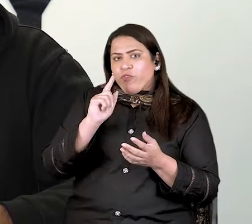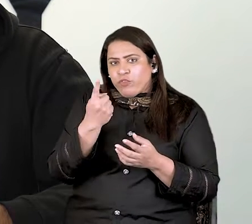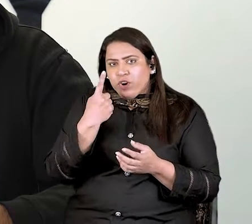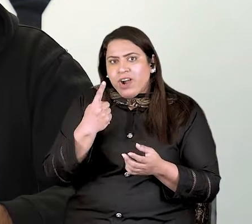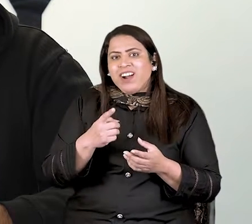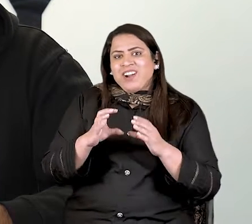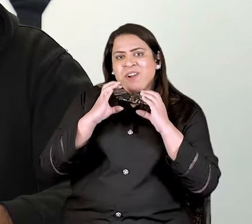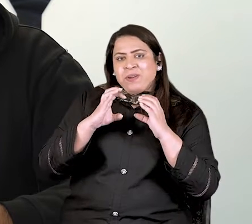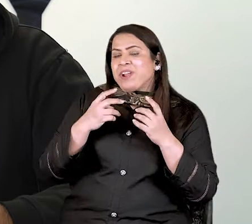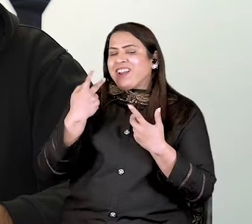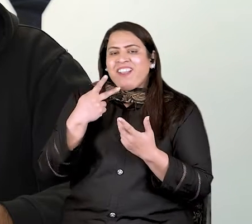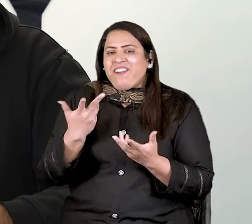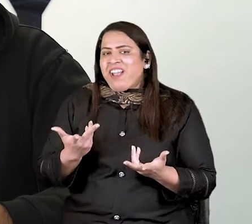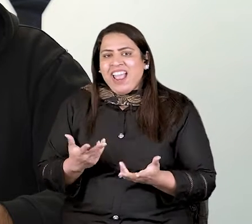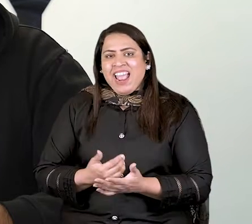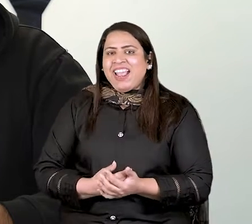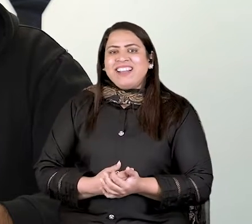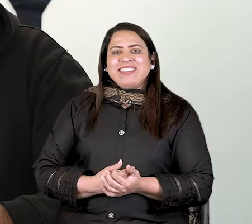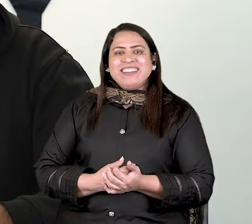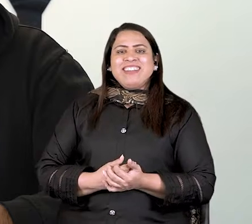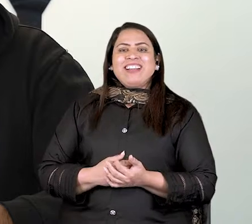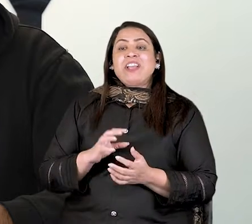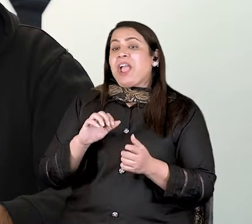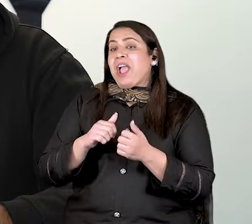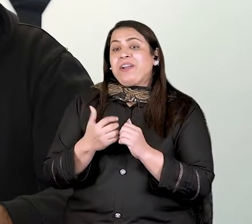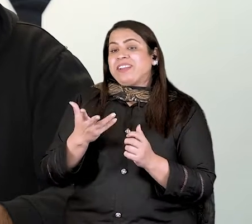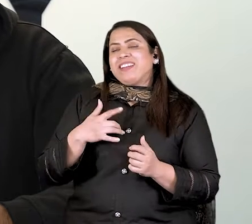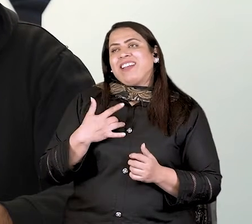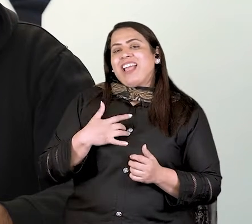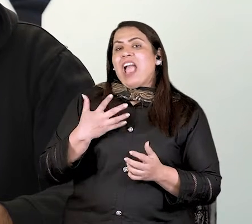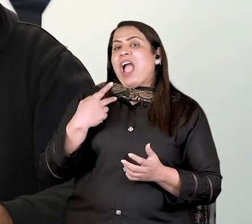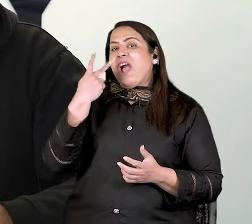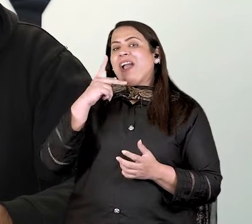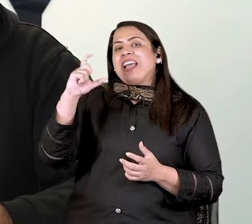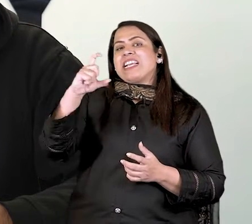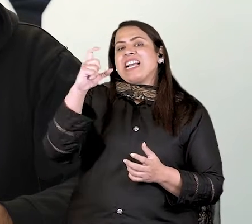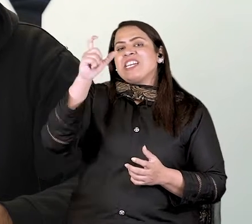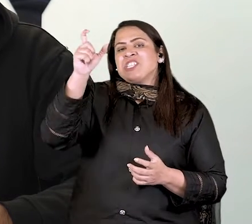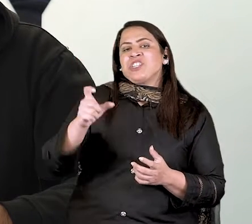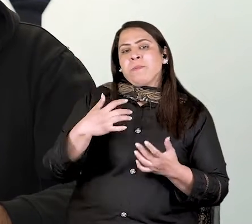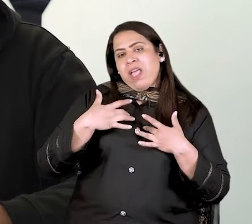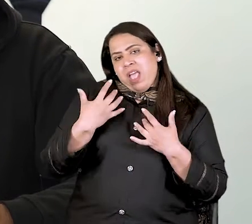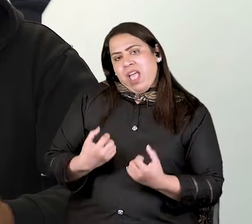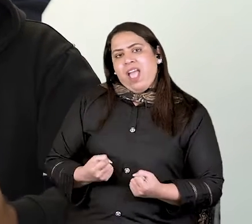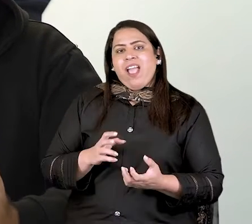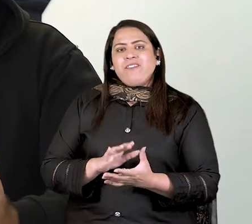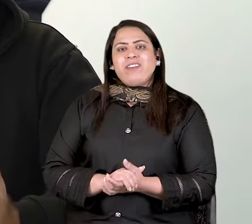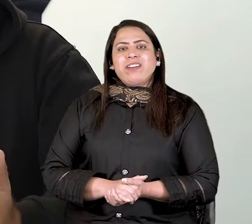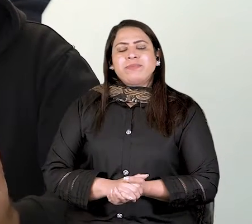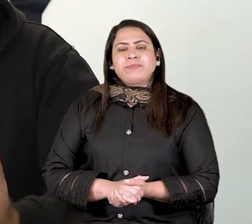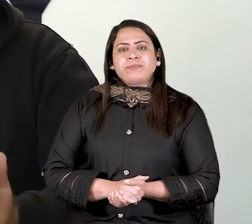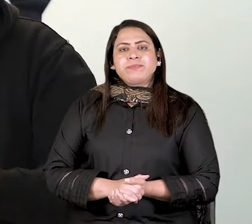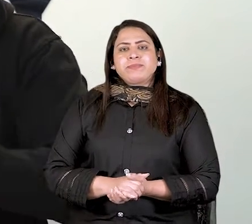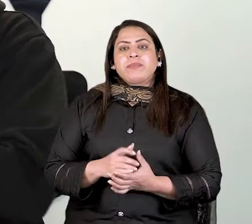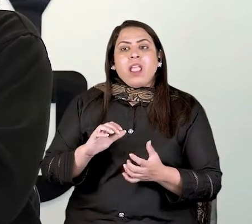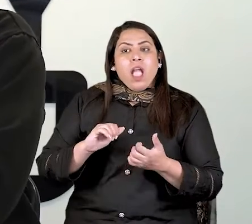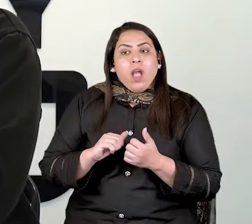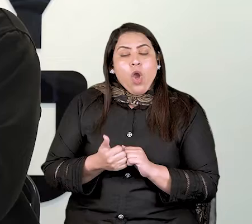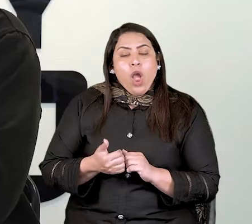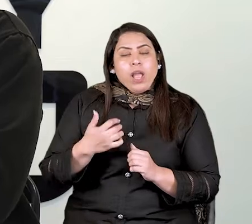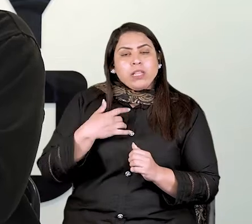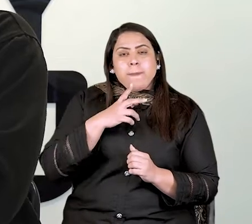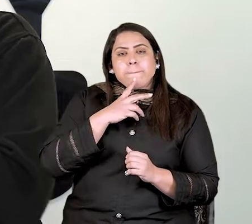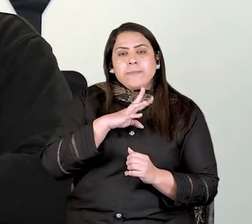order for you to have your meal? It's been such a big debate that, you were supposed to have your fries first and then you have your burger You first. can ask how I have it, and you can ask